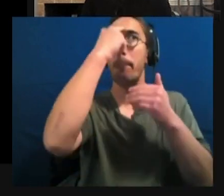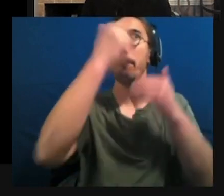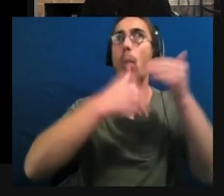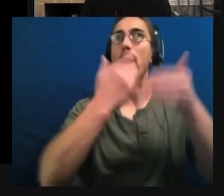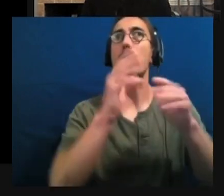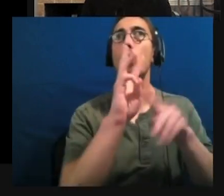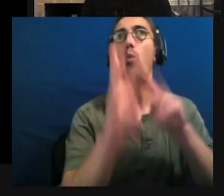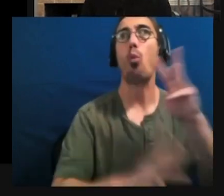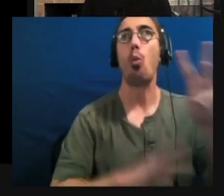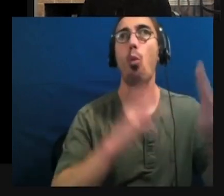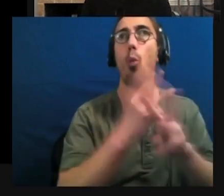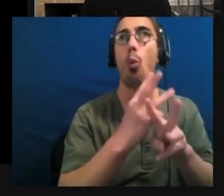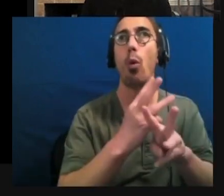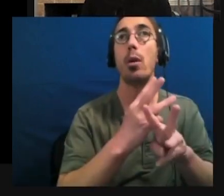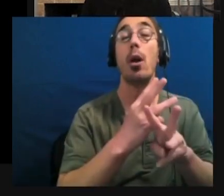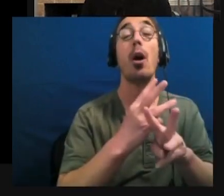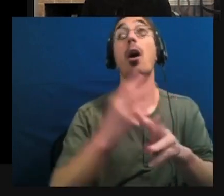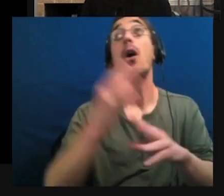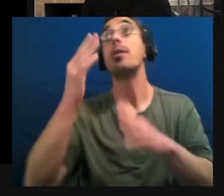worse for others.